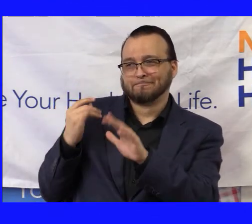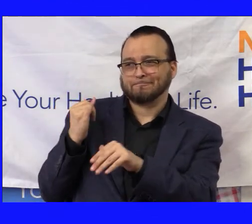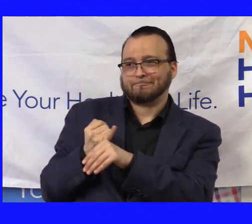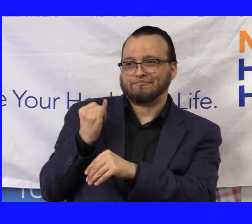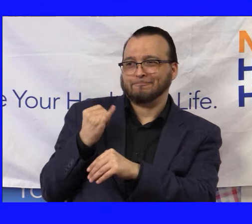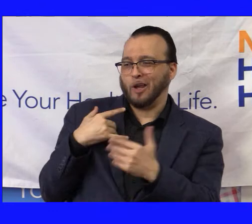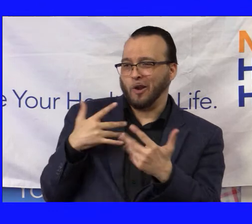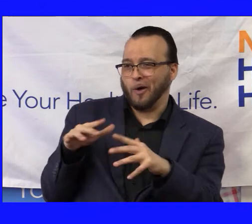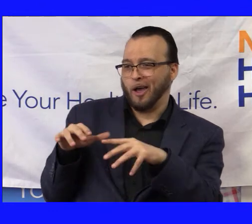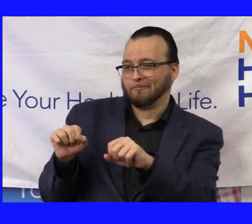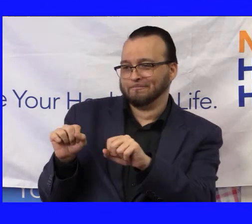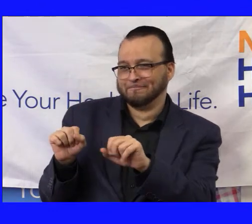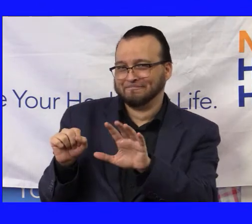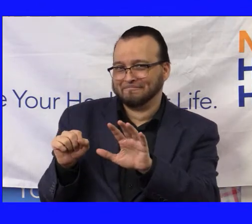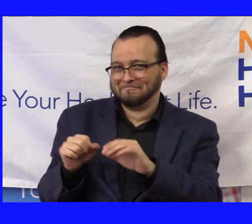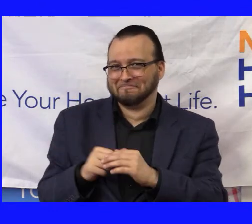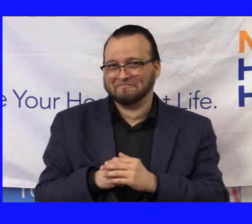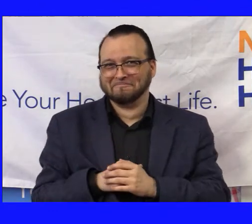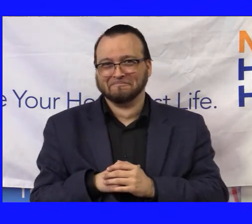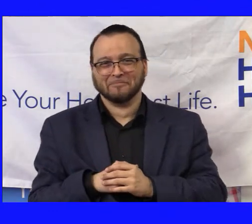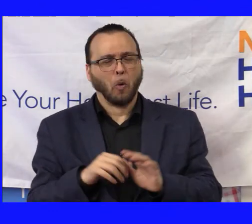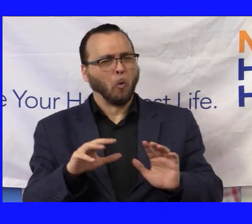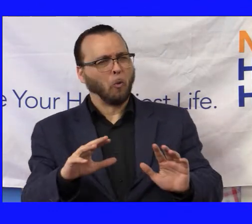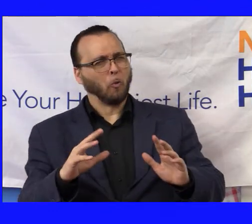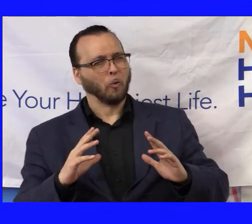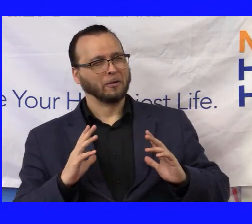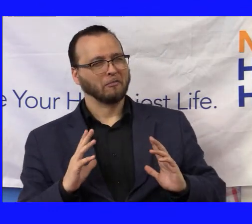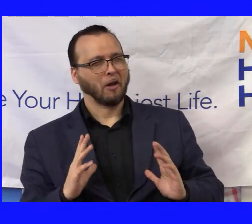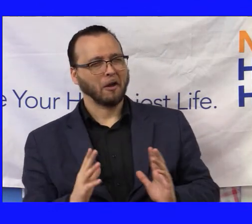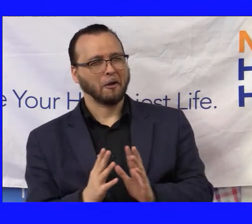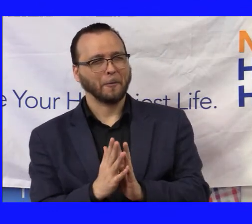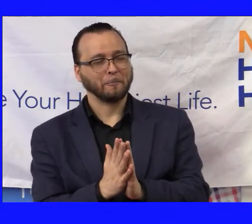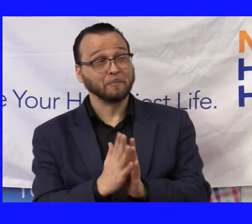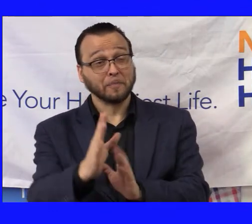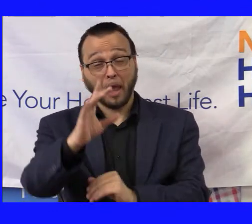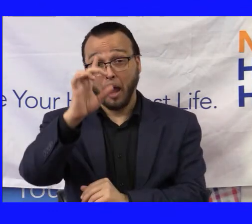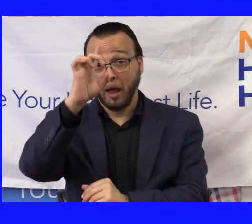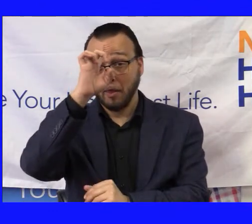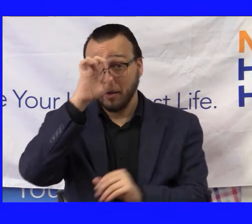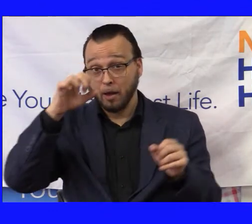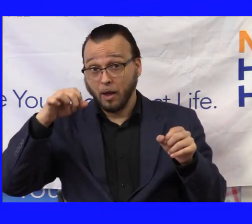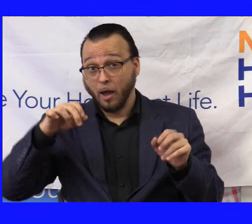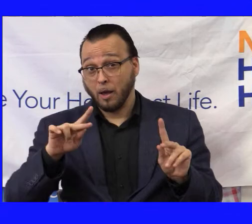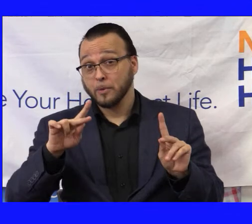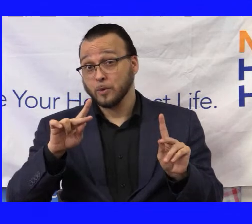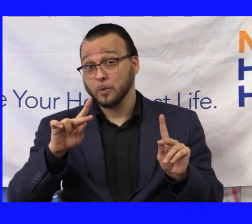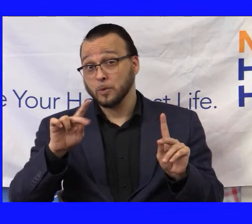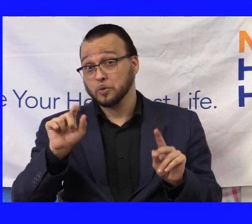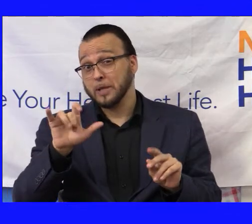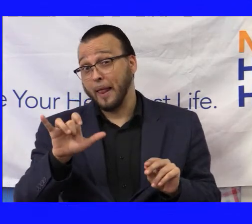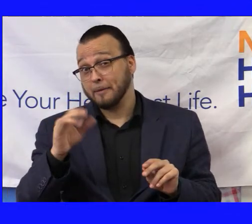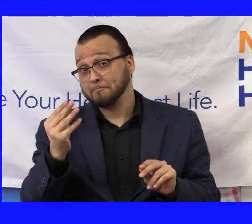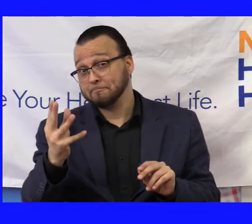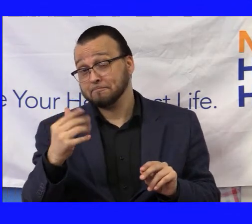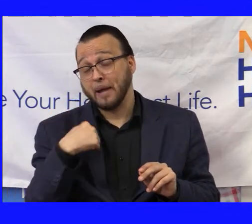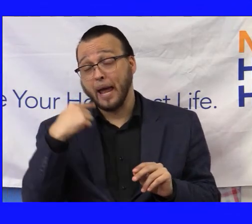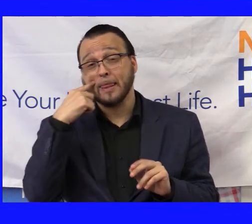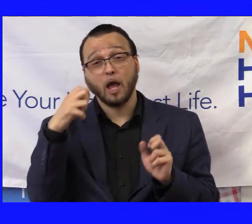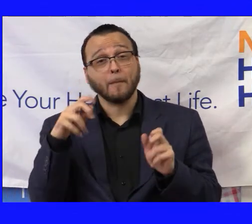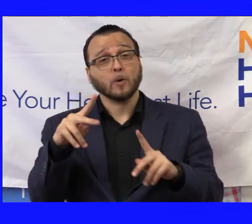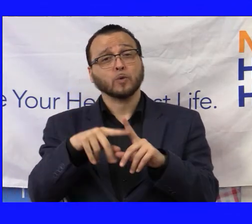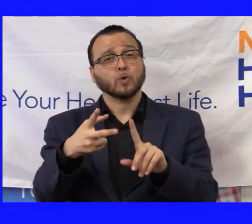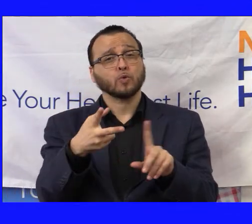to. It's okay. So I think there's opportunity, Sally, to focus on recruitment of